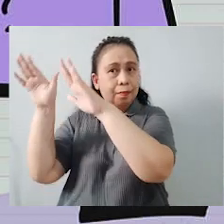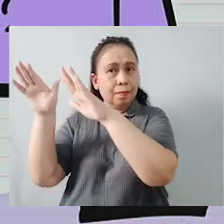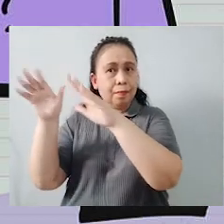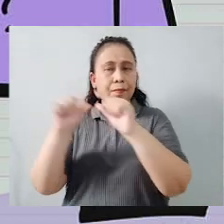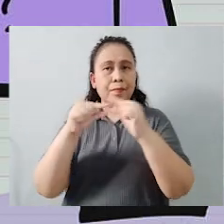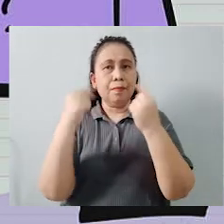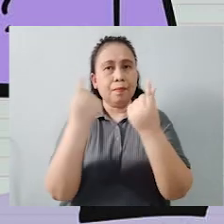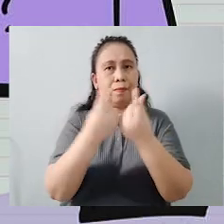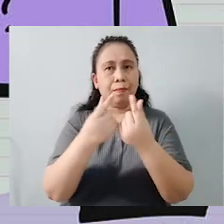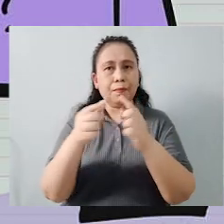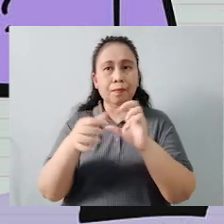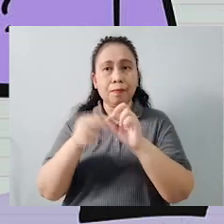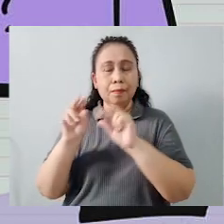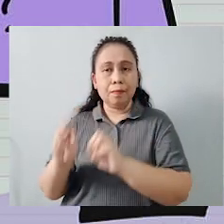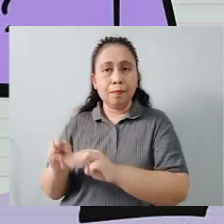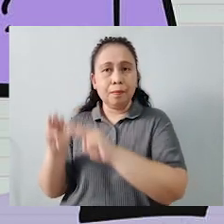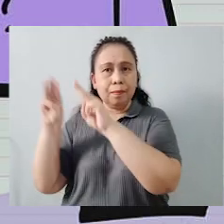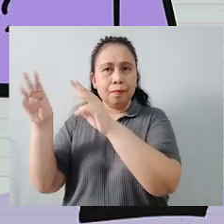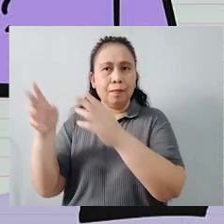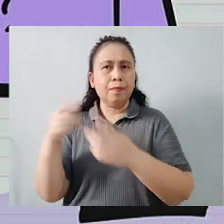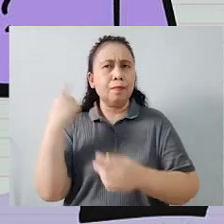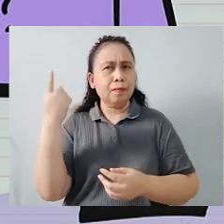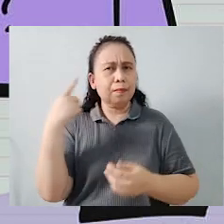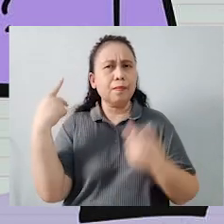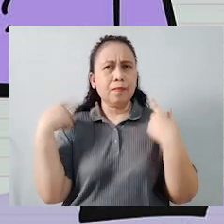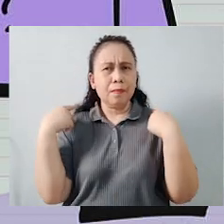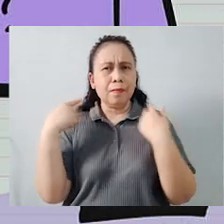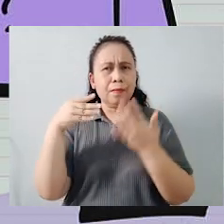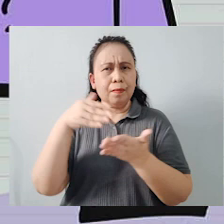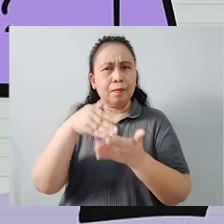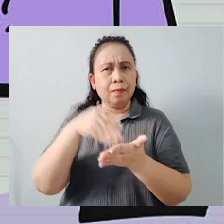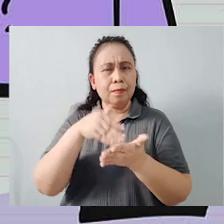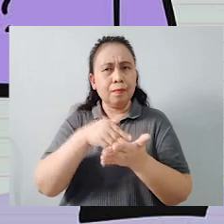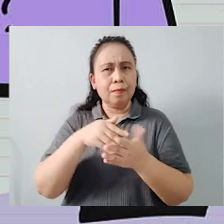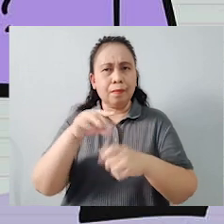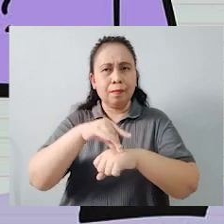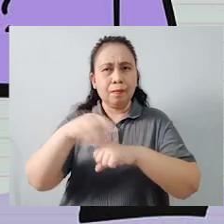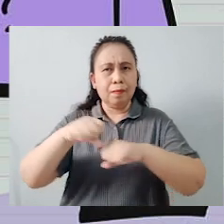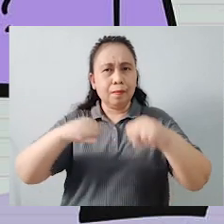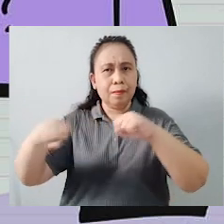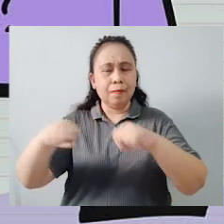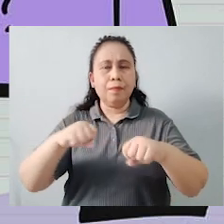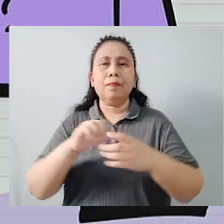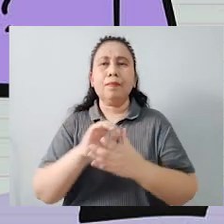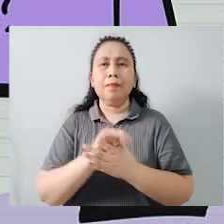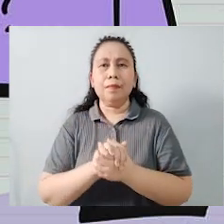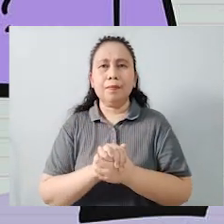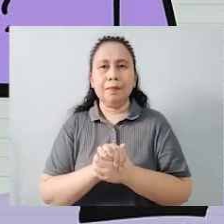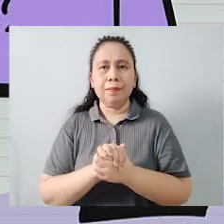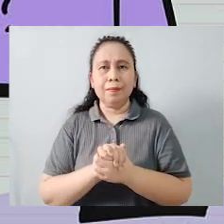mountain ranges, and experiences frequent earthquakes as compared to others?